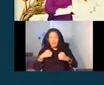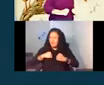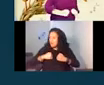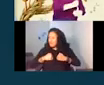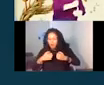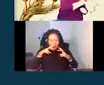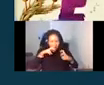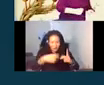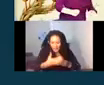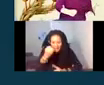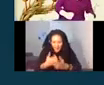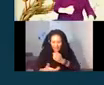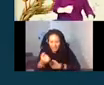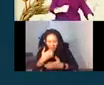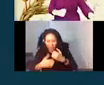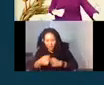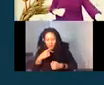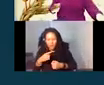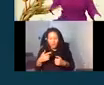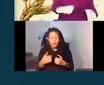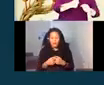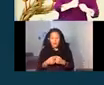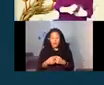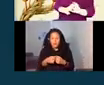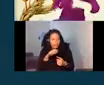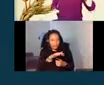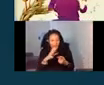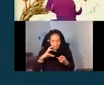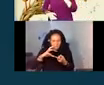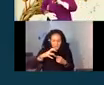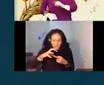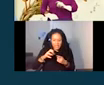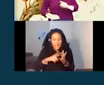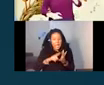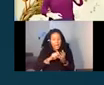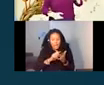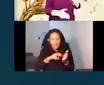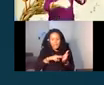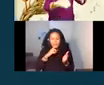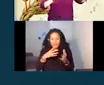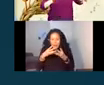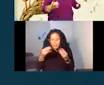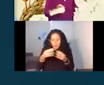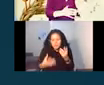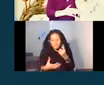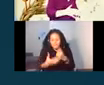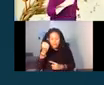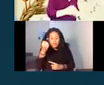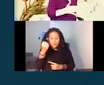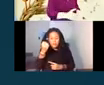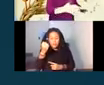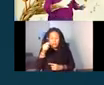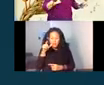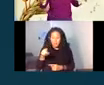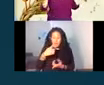day a-rugglin' on. There's fungi and lichen and slime molds to find,